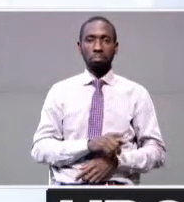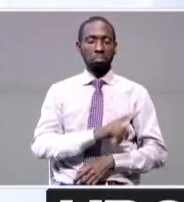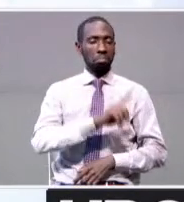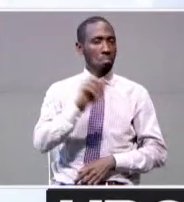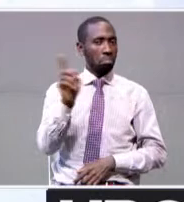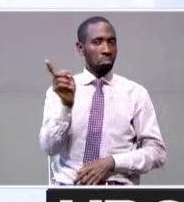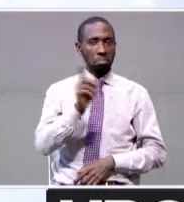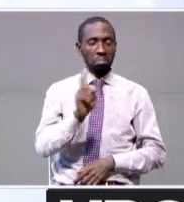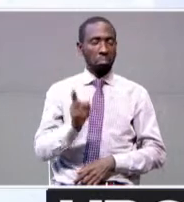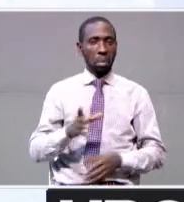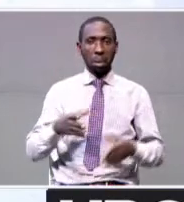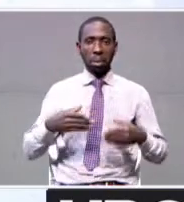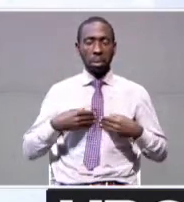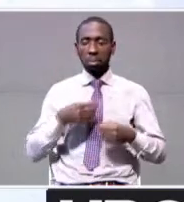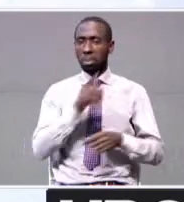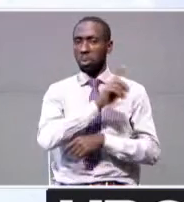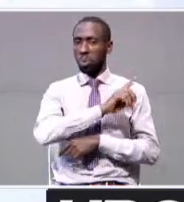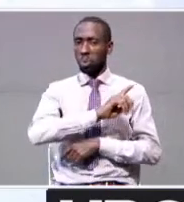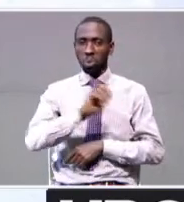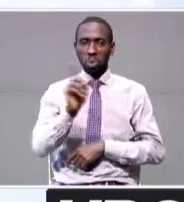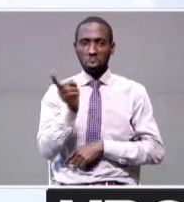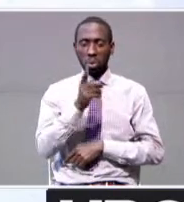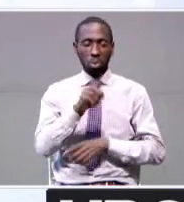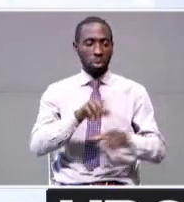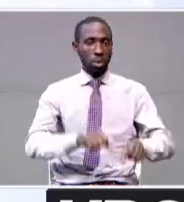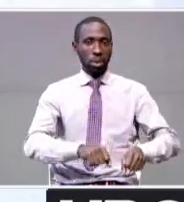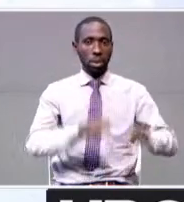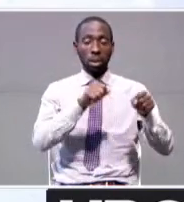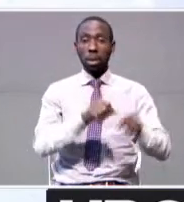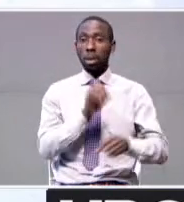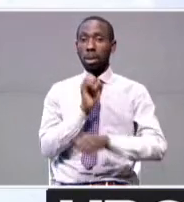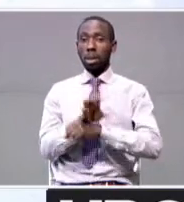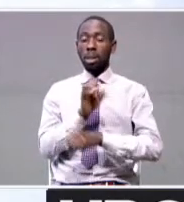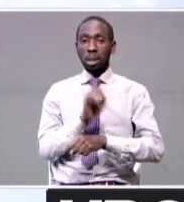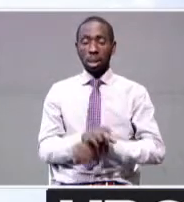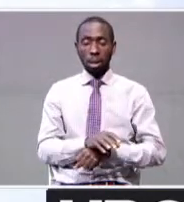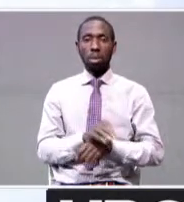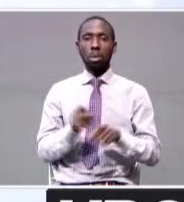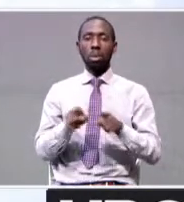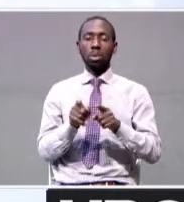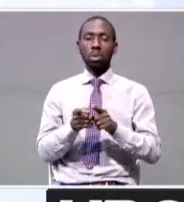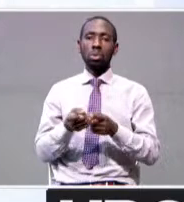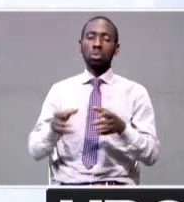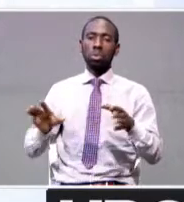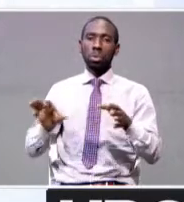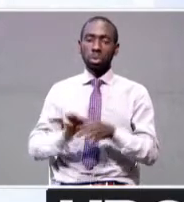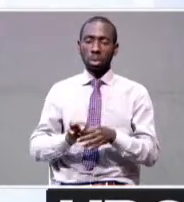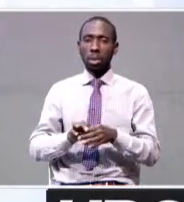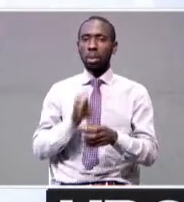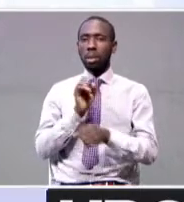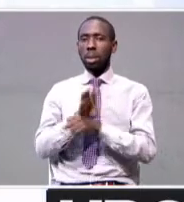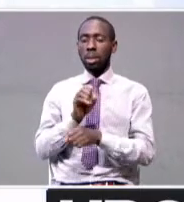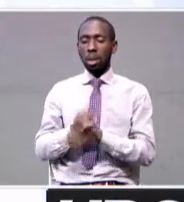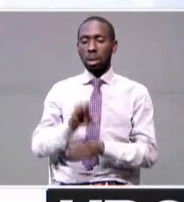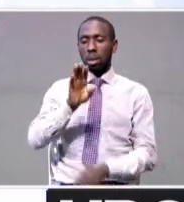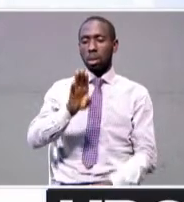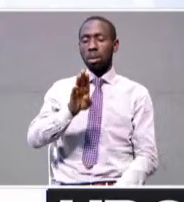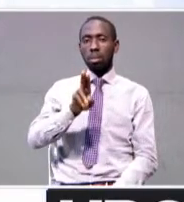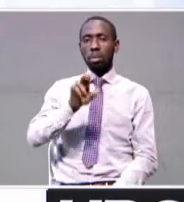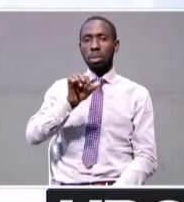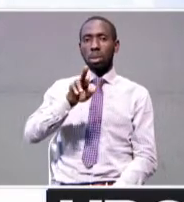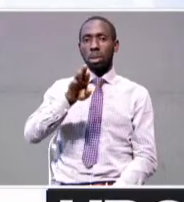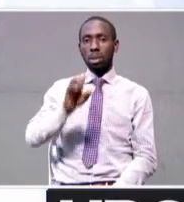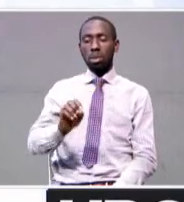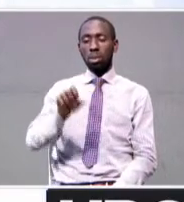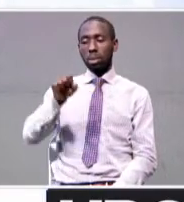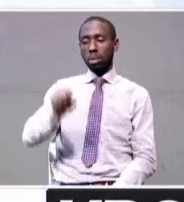ku nsonga za ssenkagalo w'ekibiina kyabwe. Kakati bakansala ab'Entebbe beegasse ku bakansala ba Busiro South ku ky'okugyamu Norbert Mao